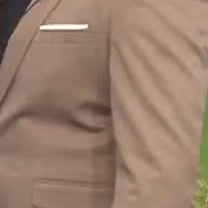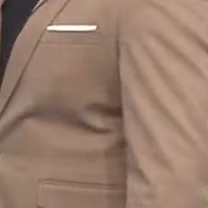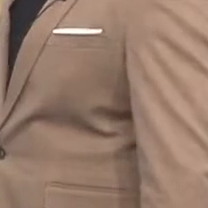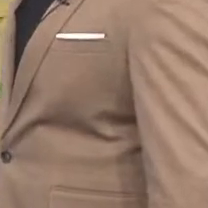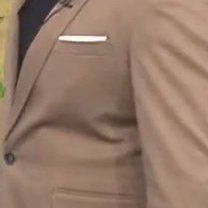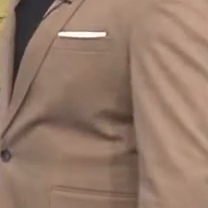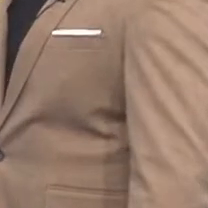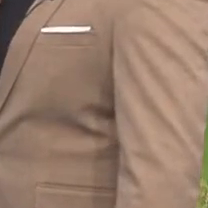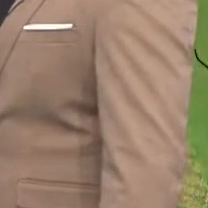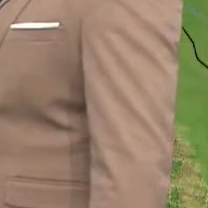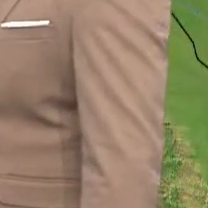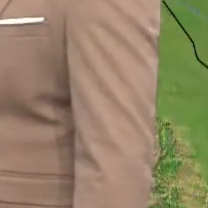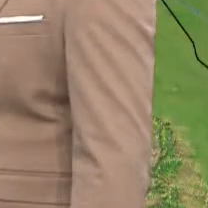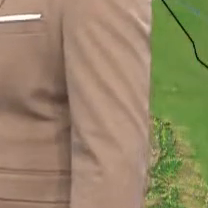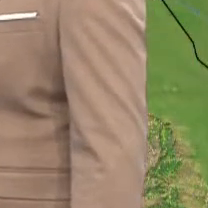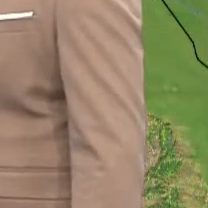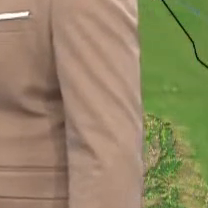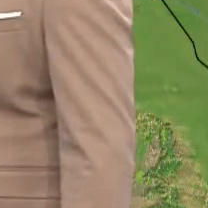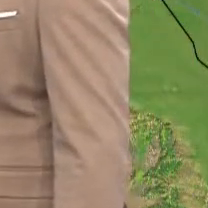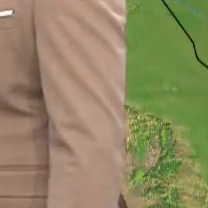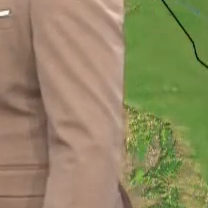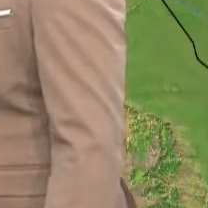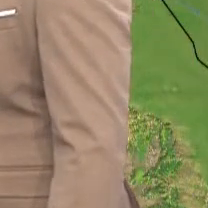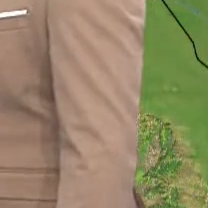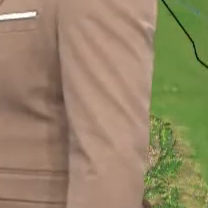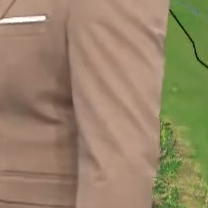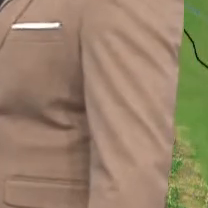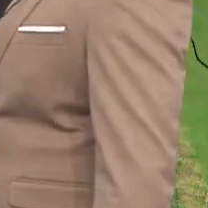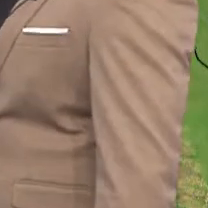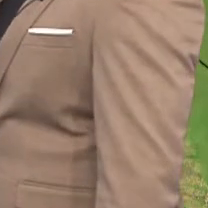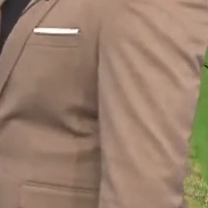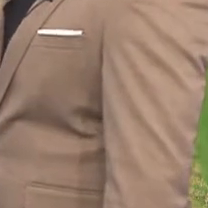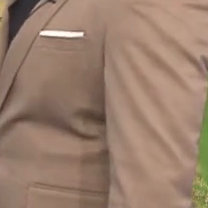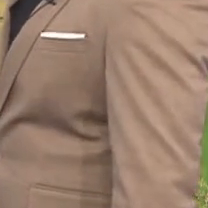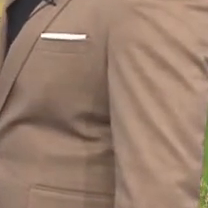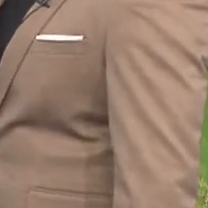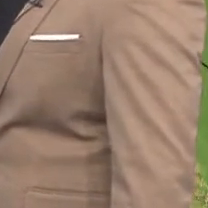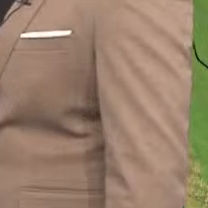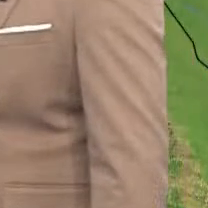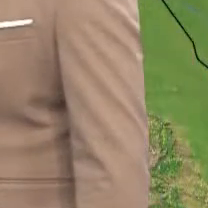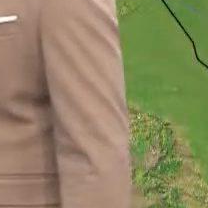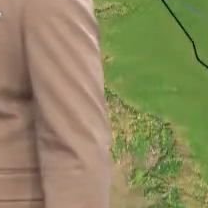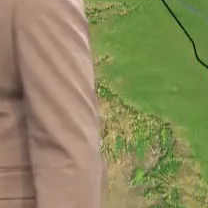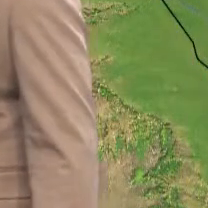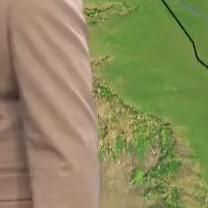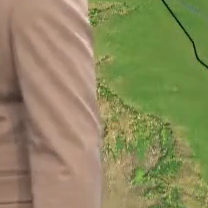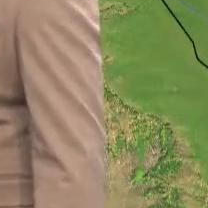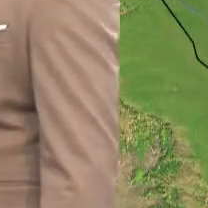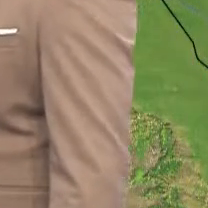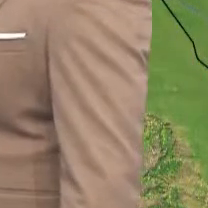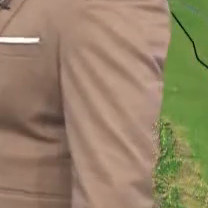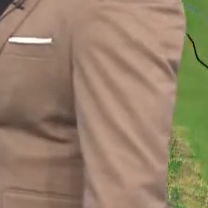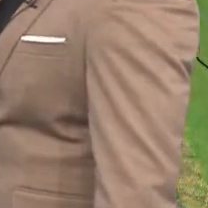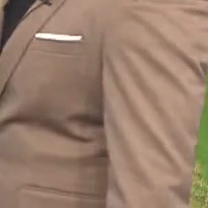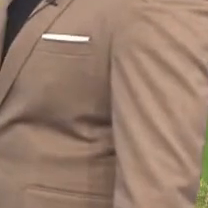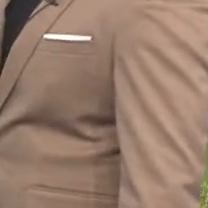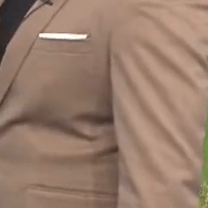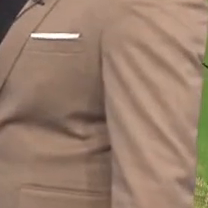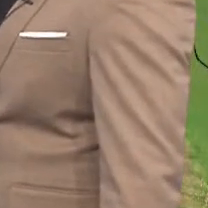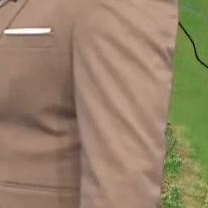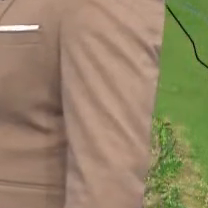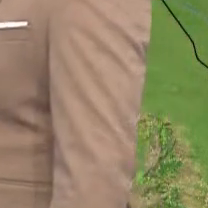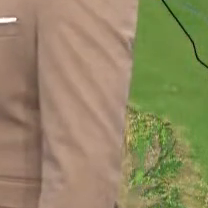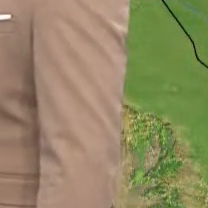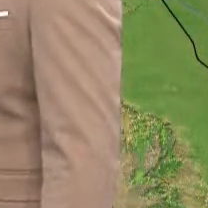over southern, with the maximum of 20 expected in Joni, 22 in Good Hope, but over Kalahari,